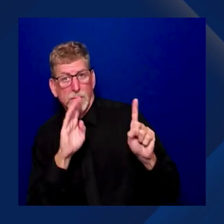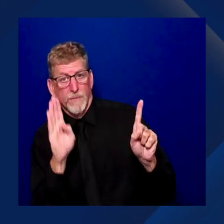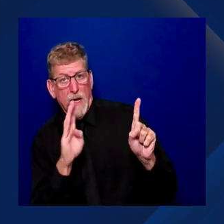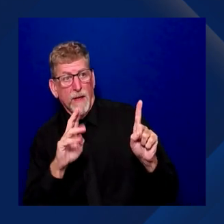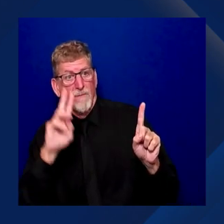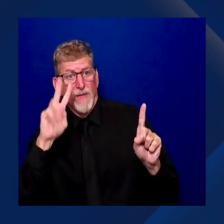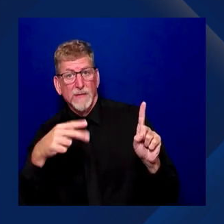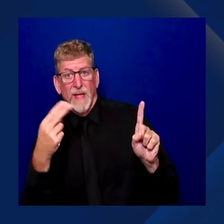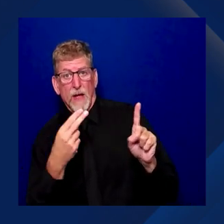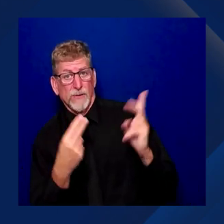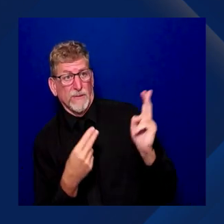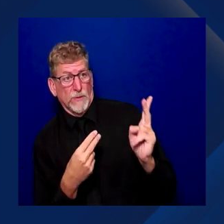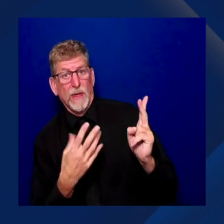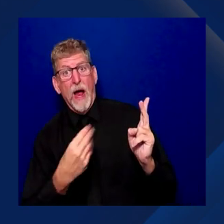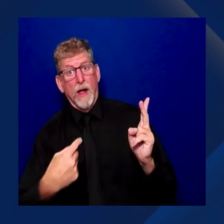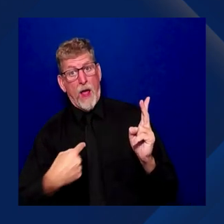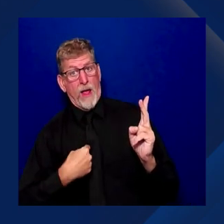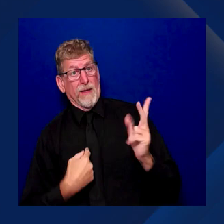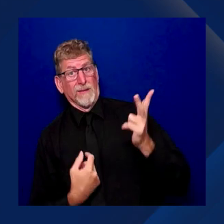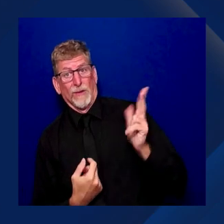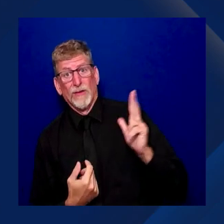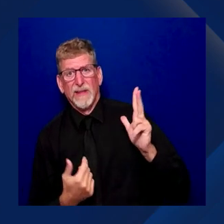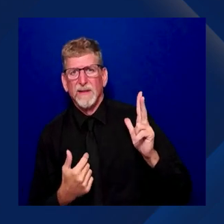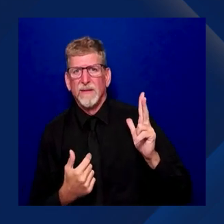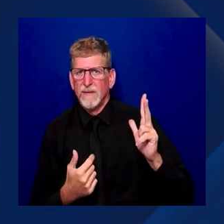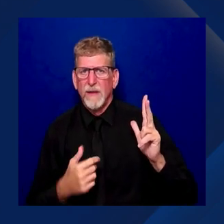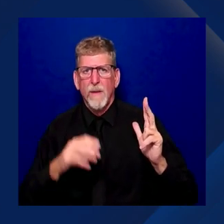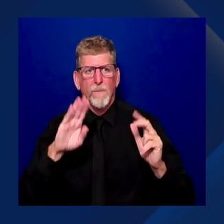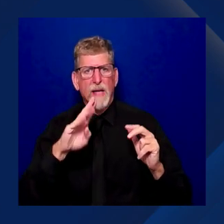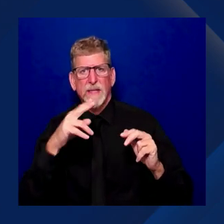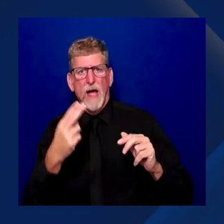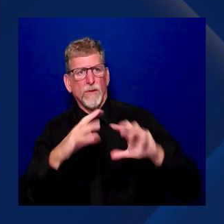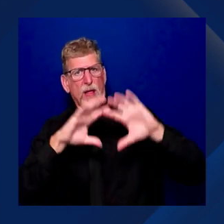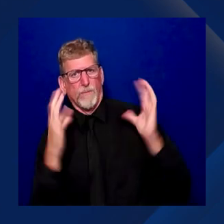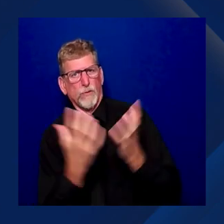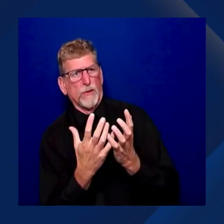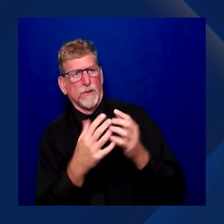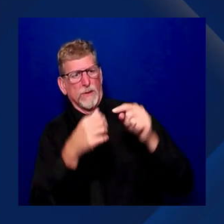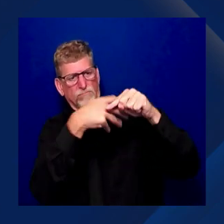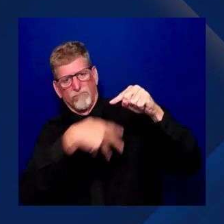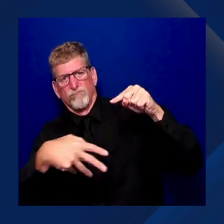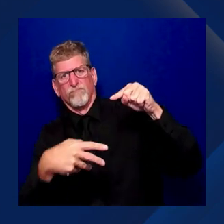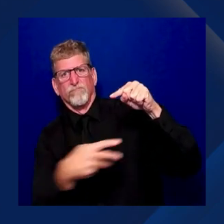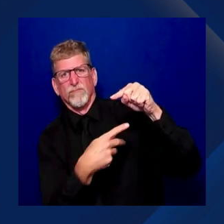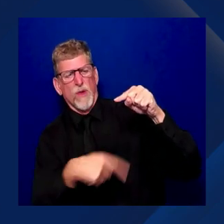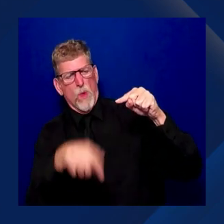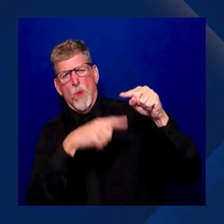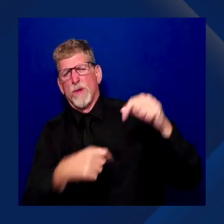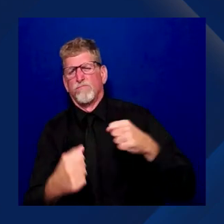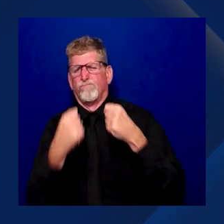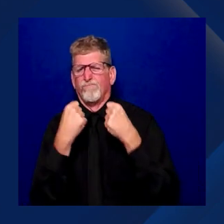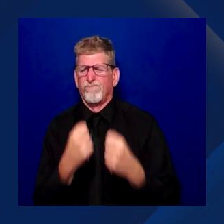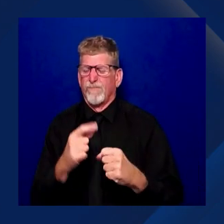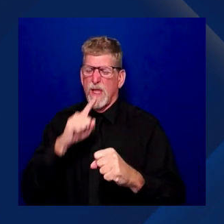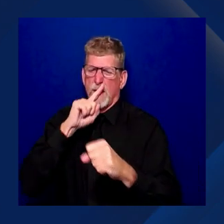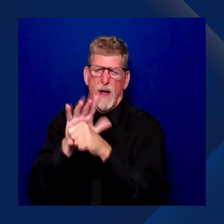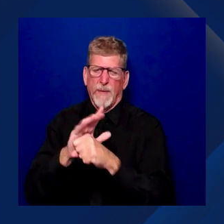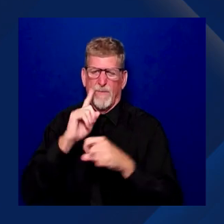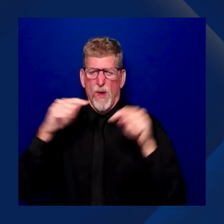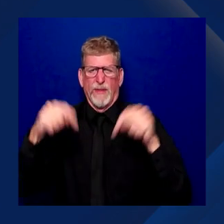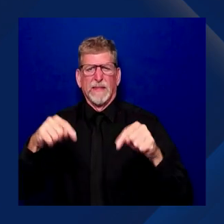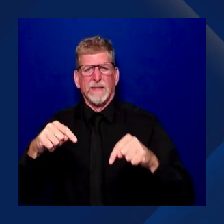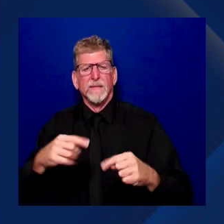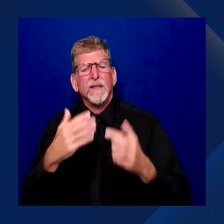I, and the entire Biden-Harris administration remain deeply committed to. So I want to thank you all for